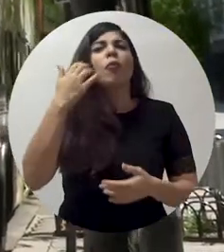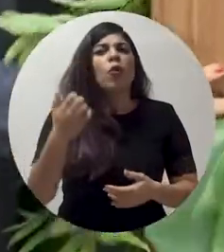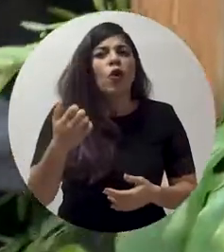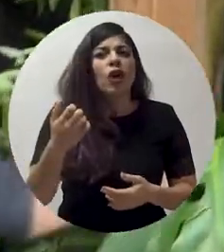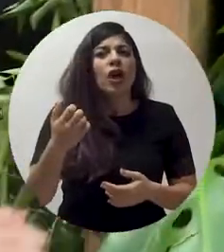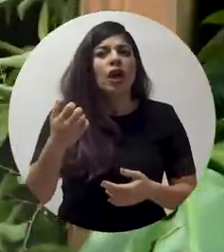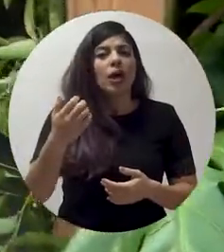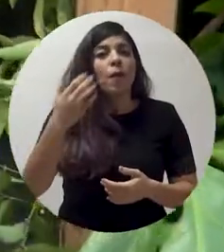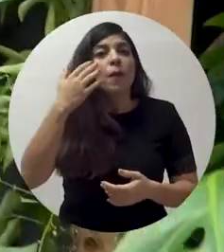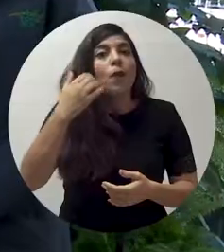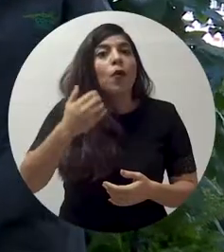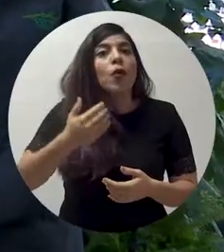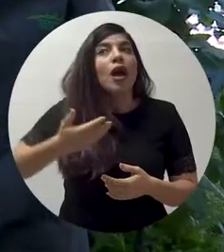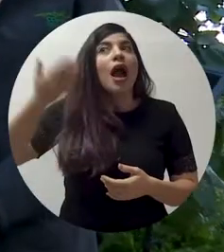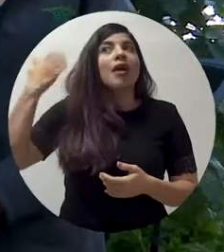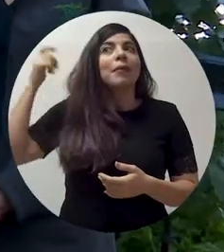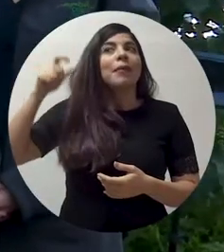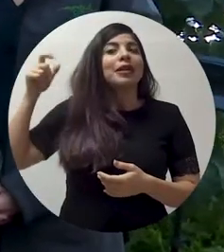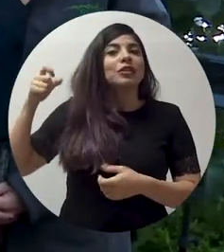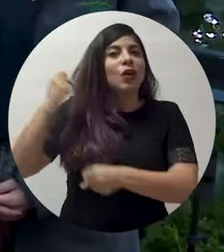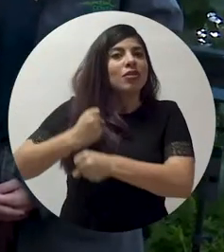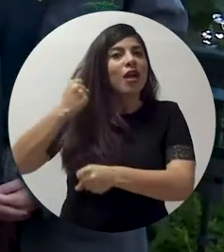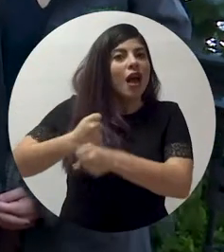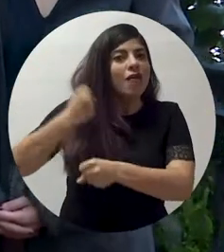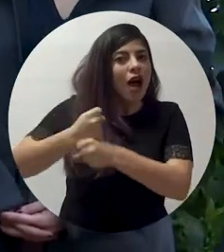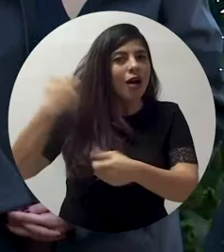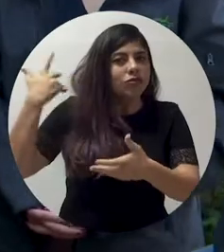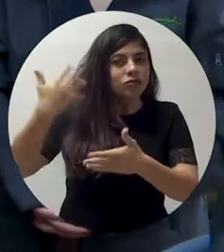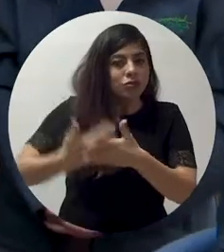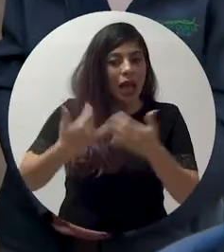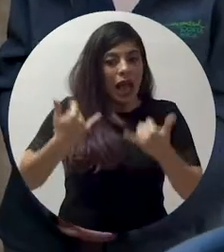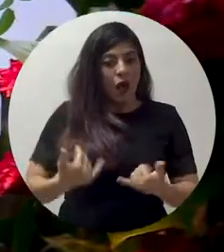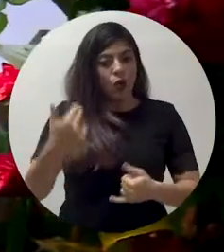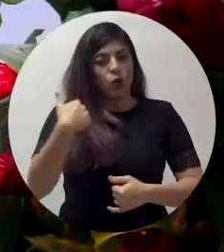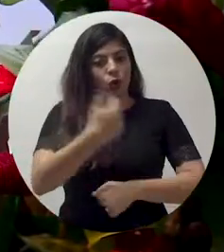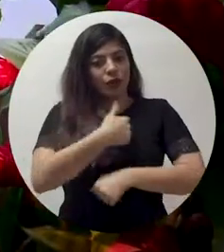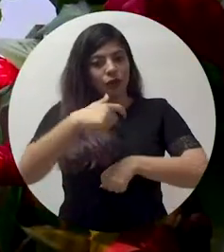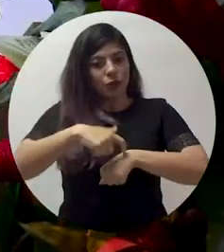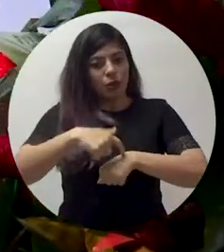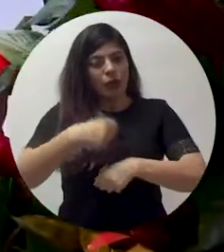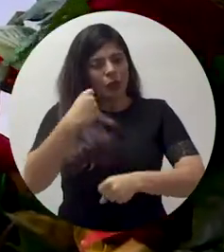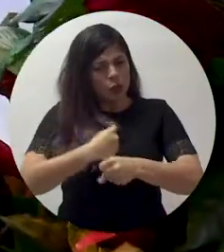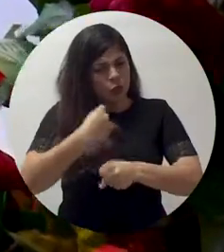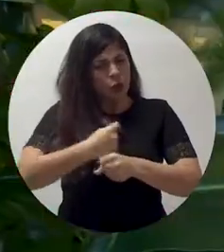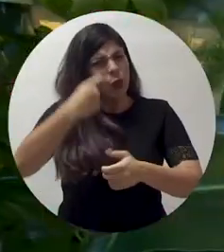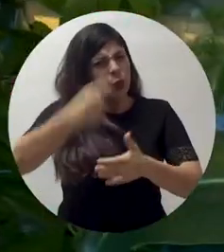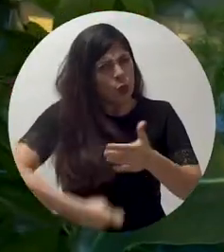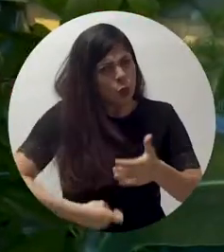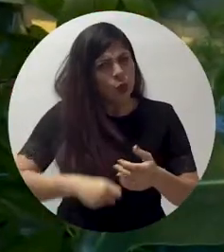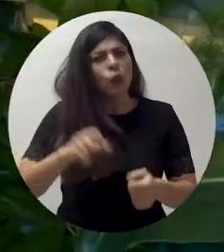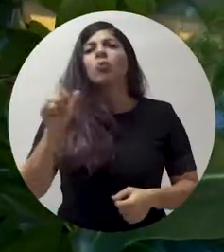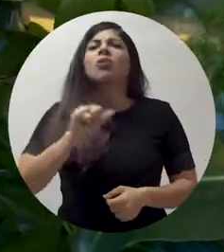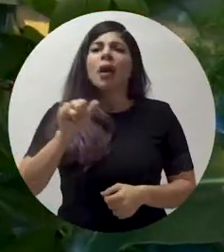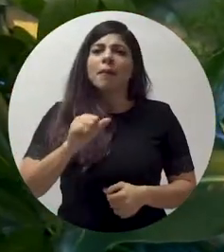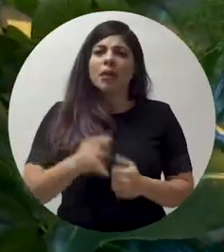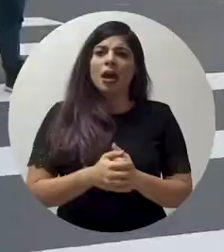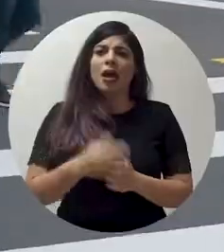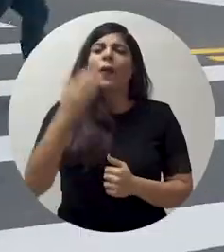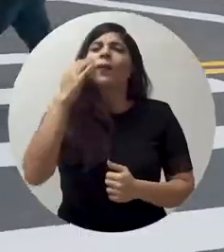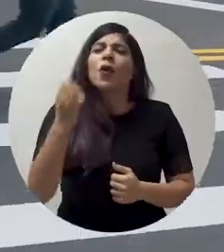of those who were before us. And it's now our time to work hard, also